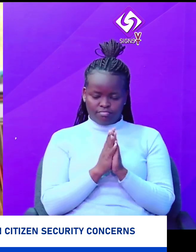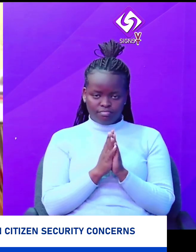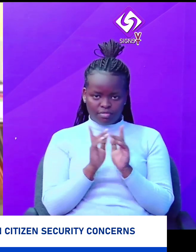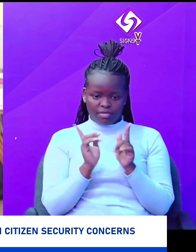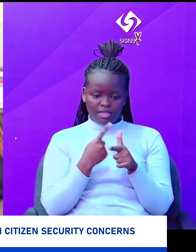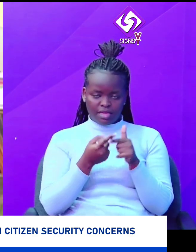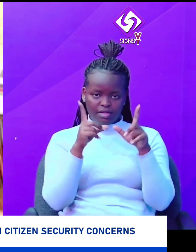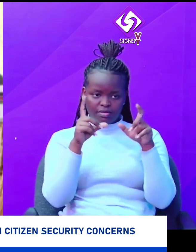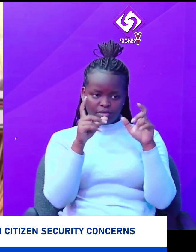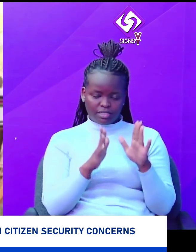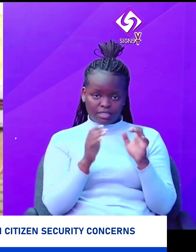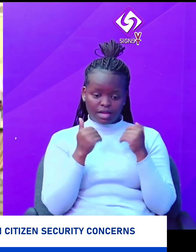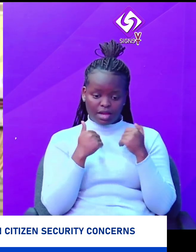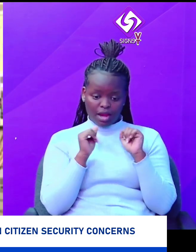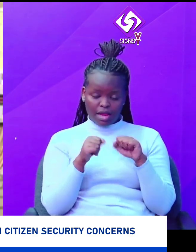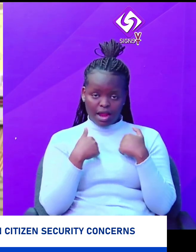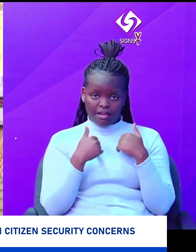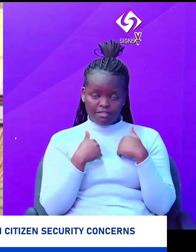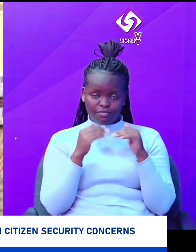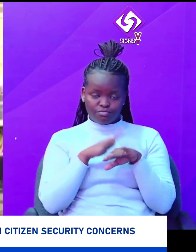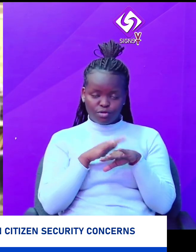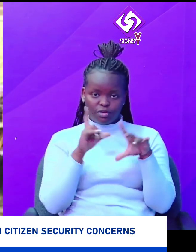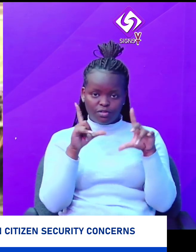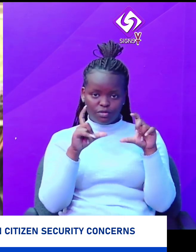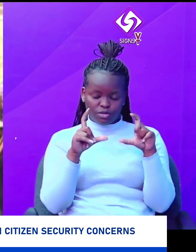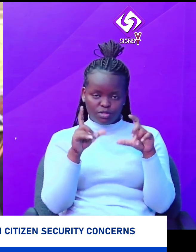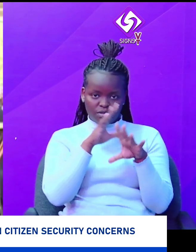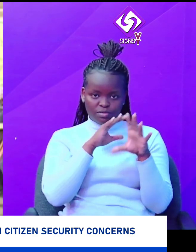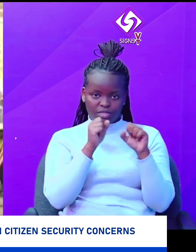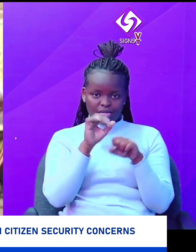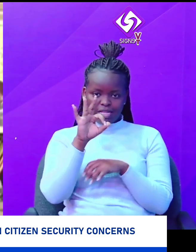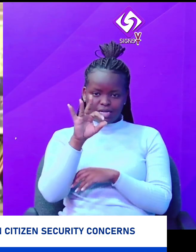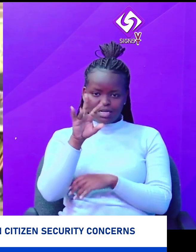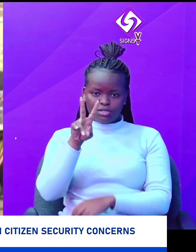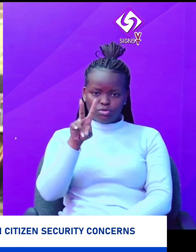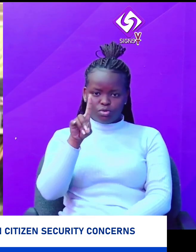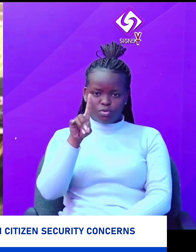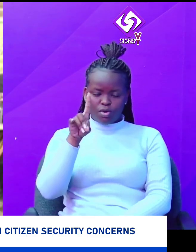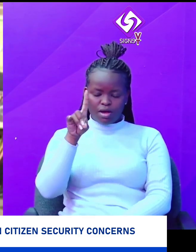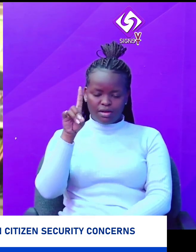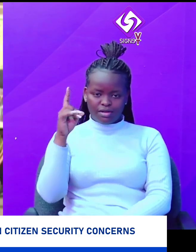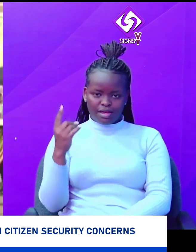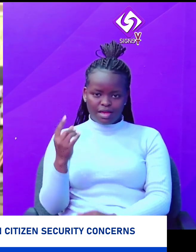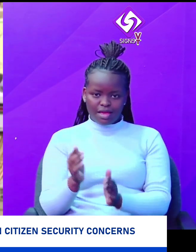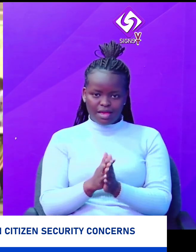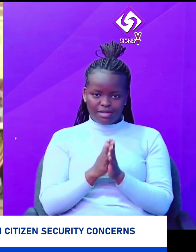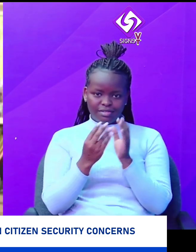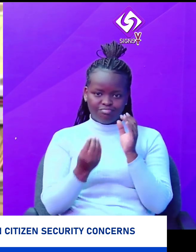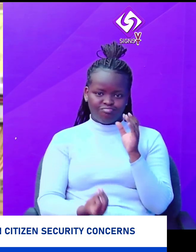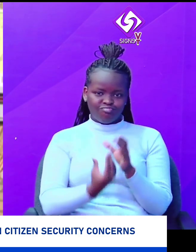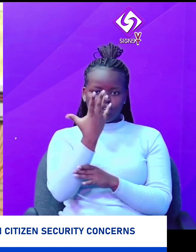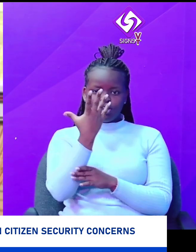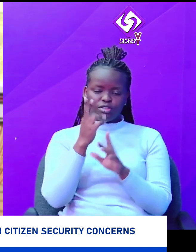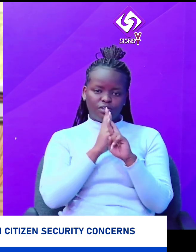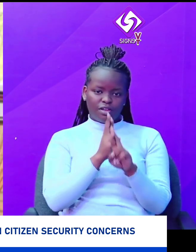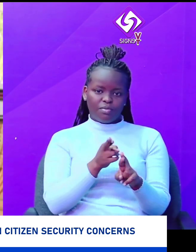pia wapate picha mzuri. And Your Excellency, in 3, 2, 1, and the launch of the